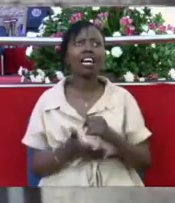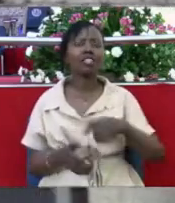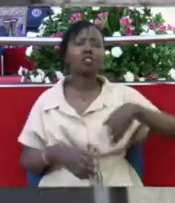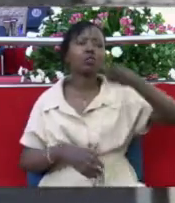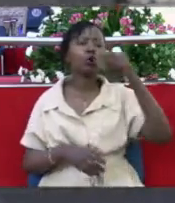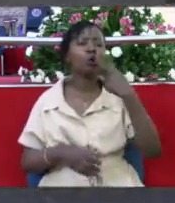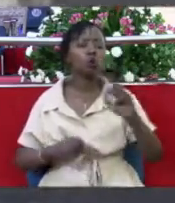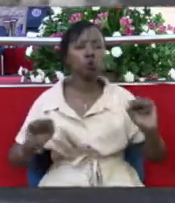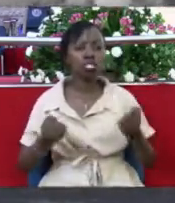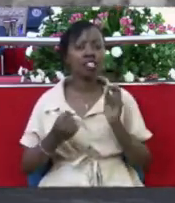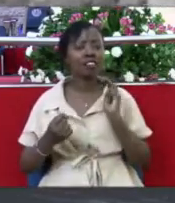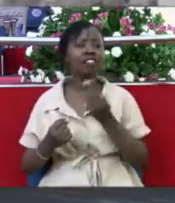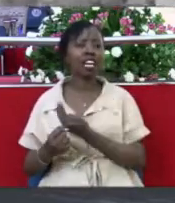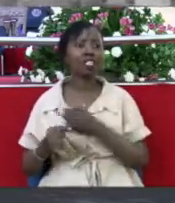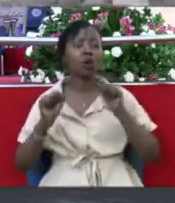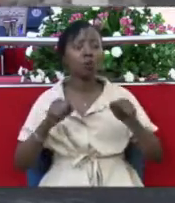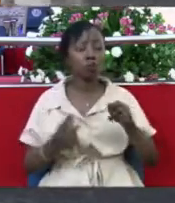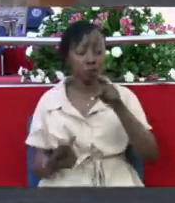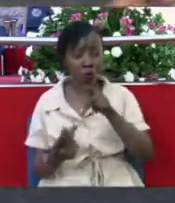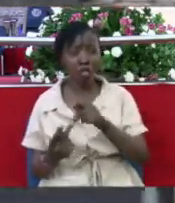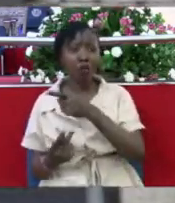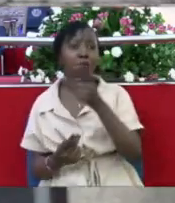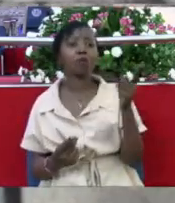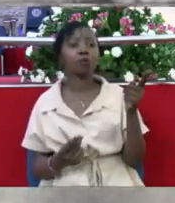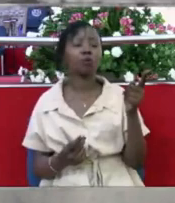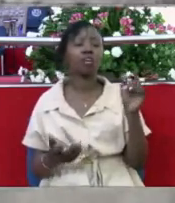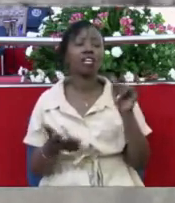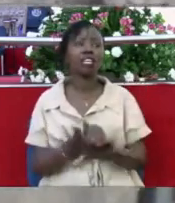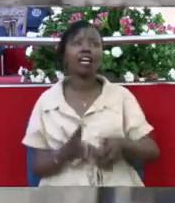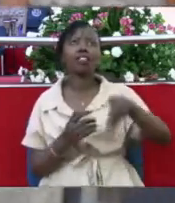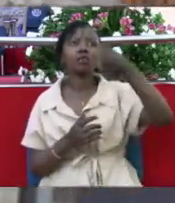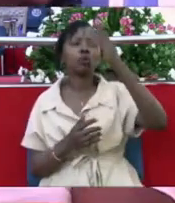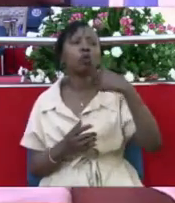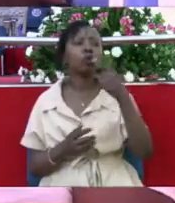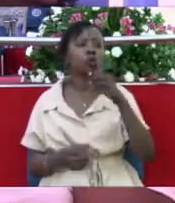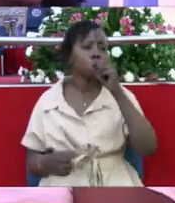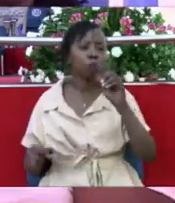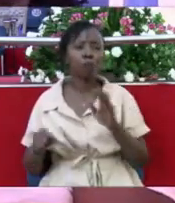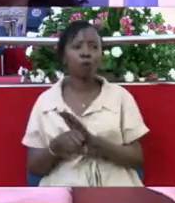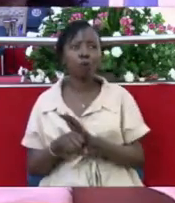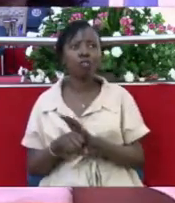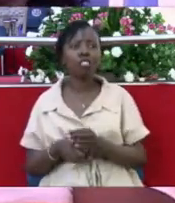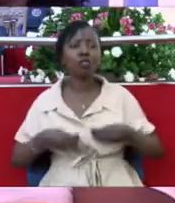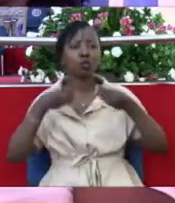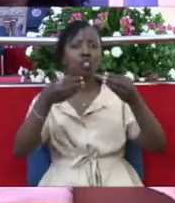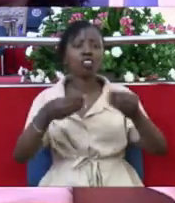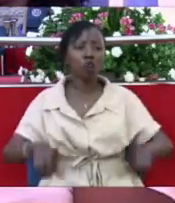who promised you eternal life is able to walk with you in the